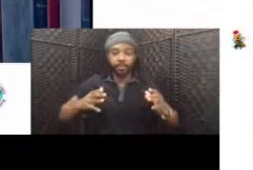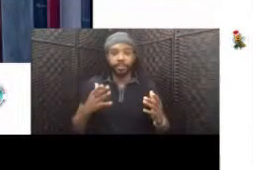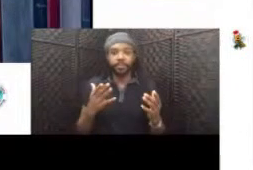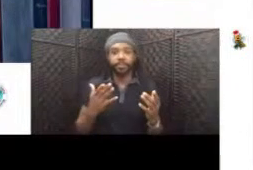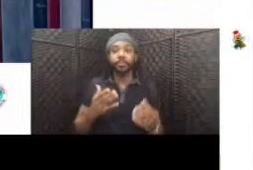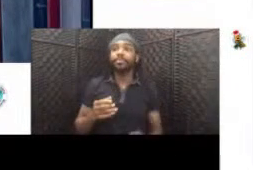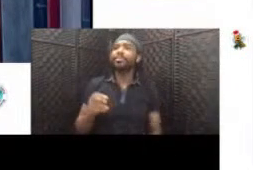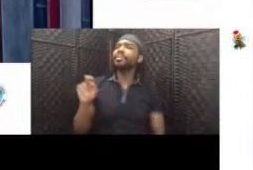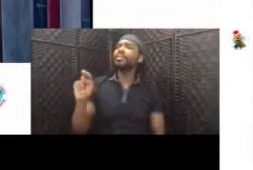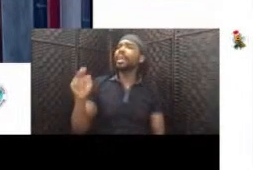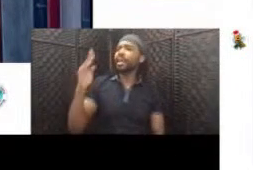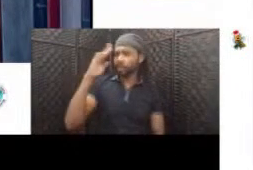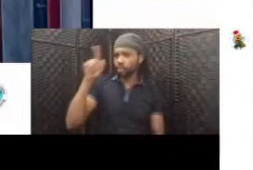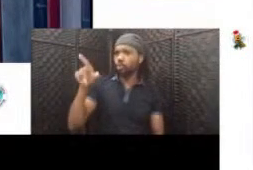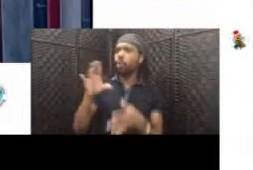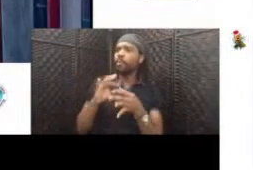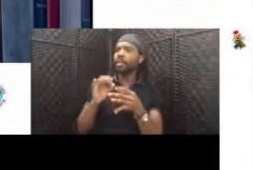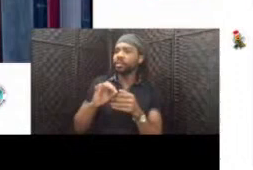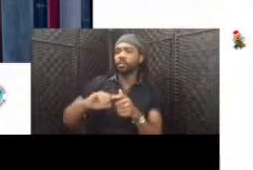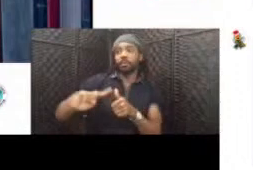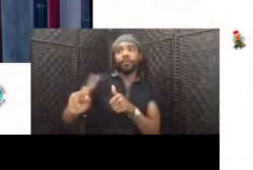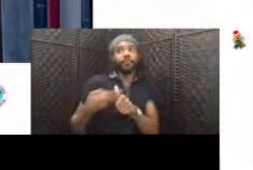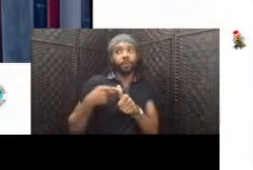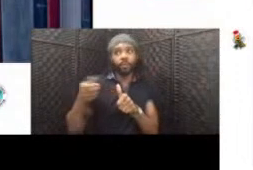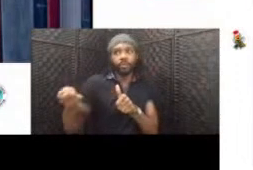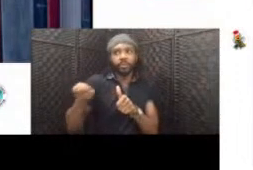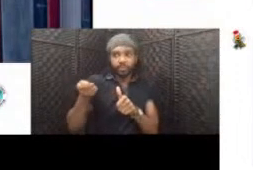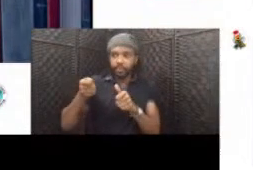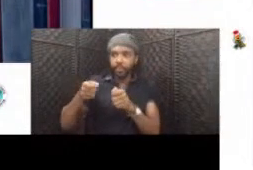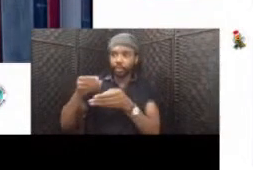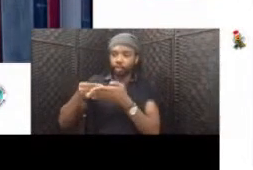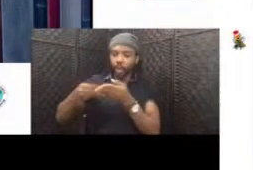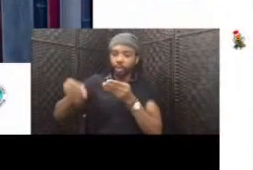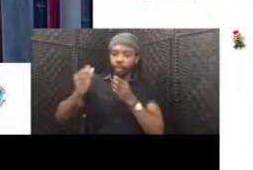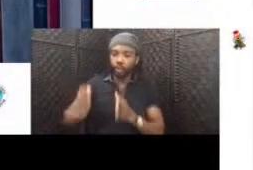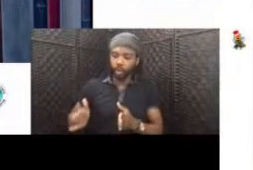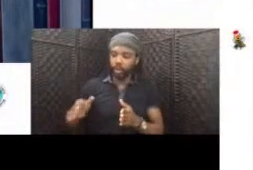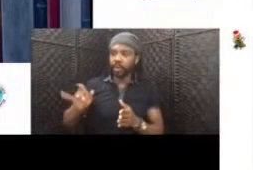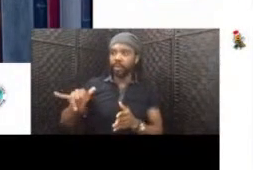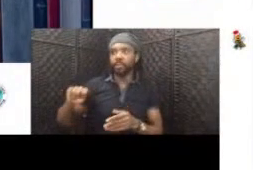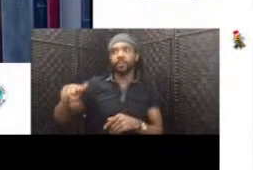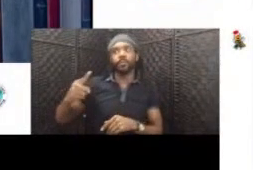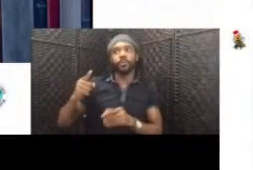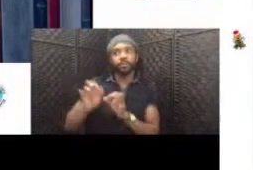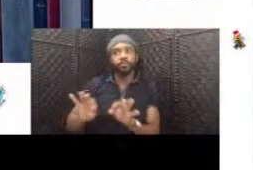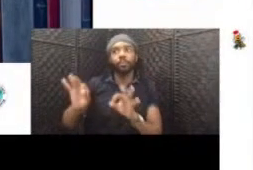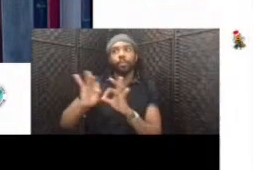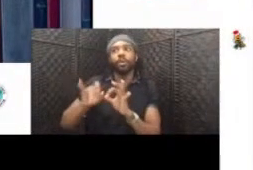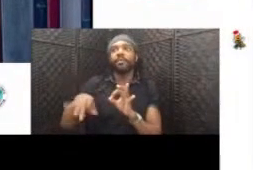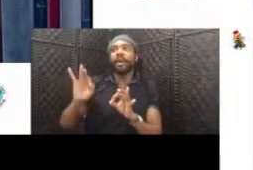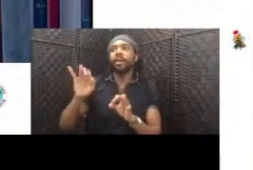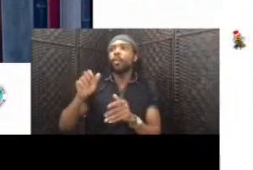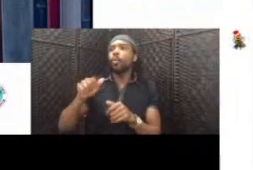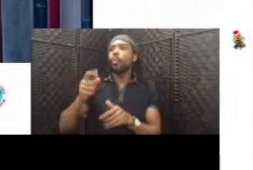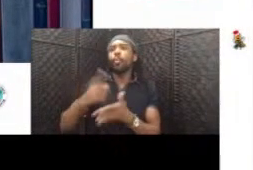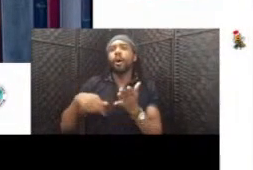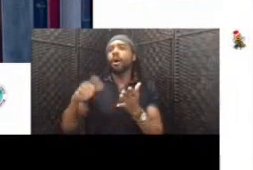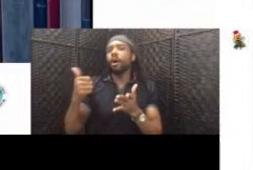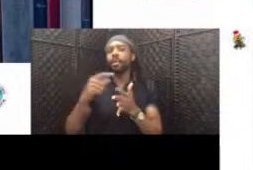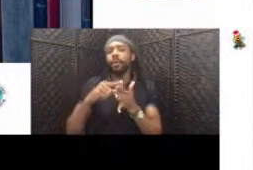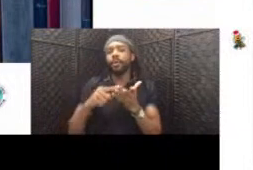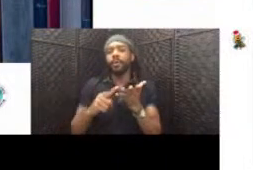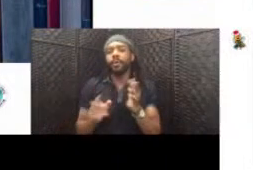the treasurer being the first most important thing that or person that you need to find. What other vital kind